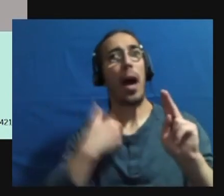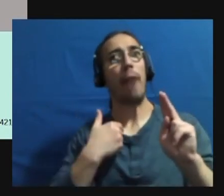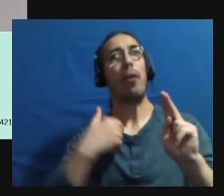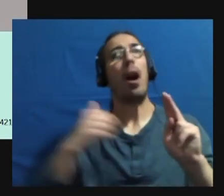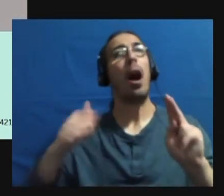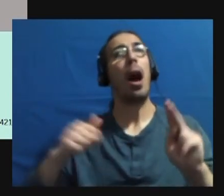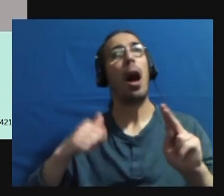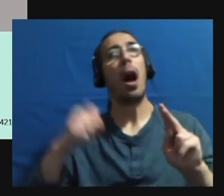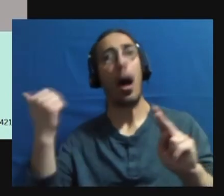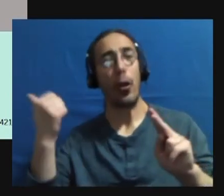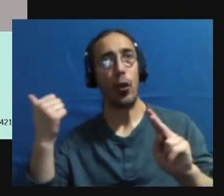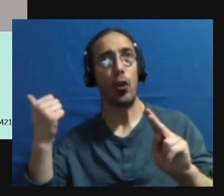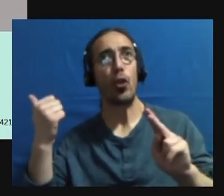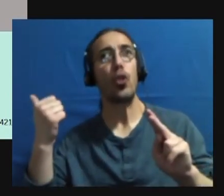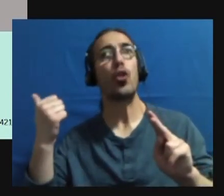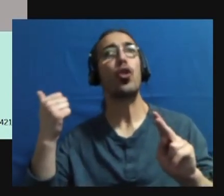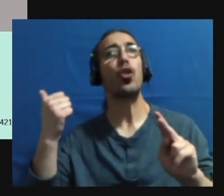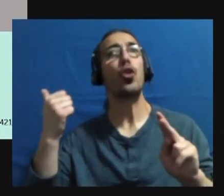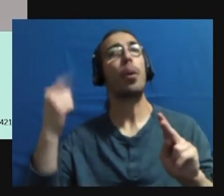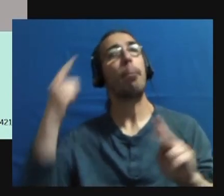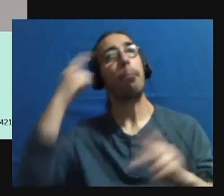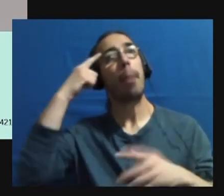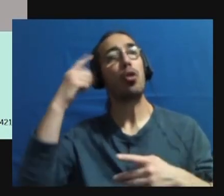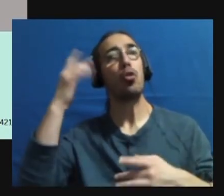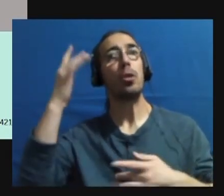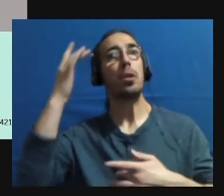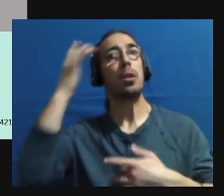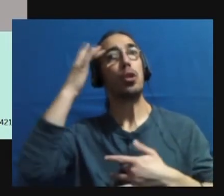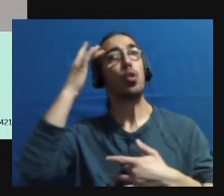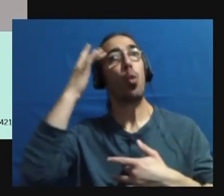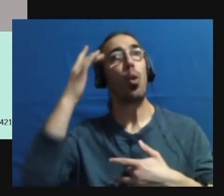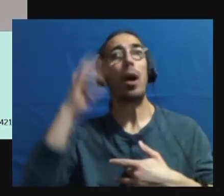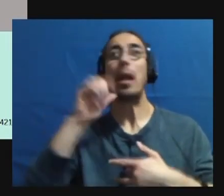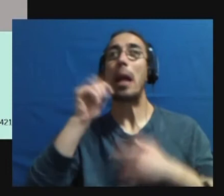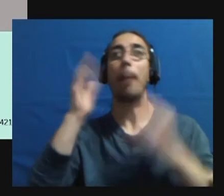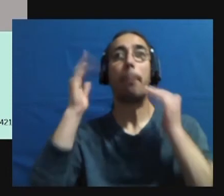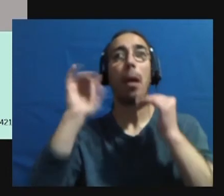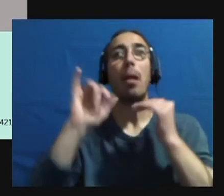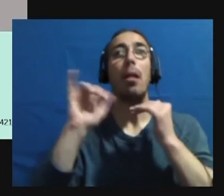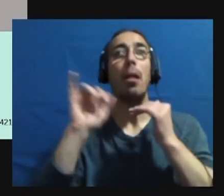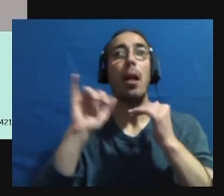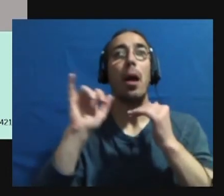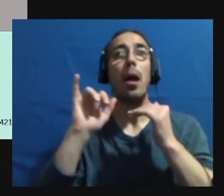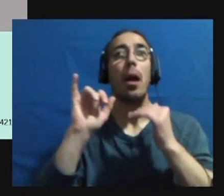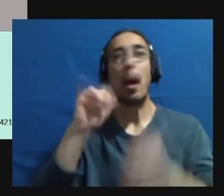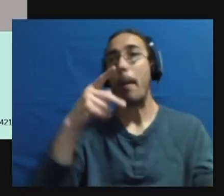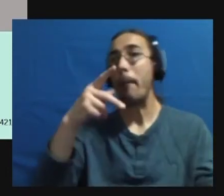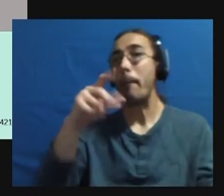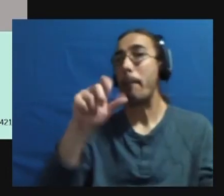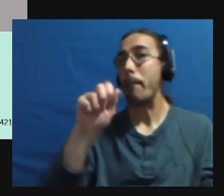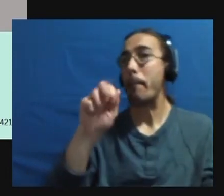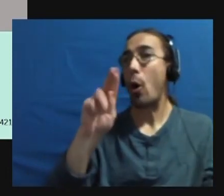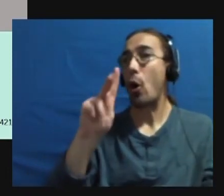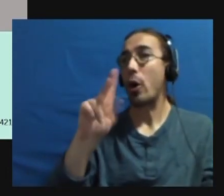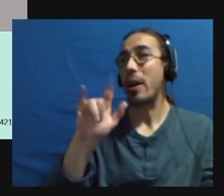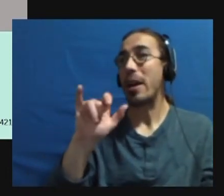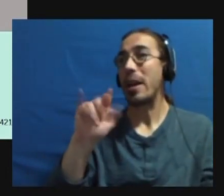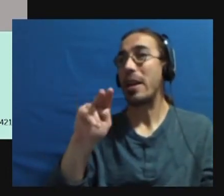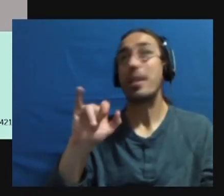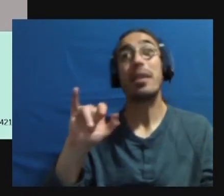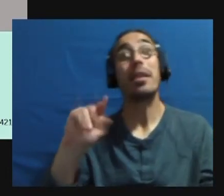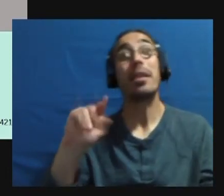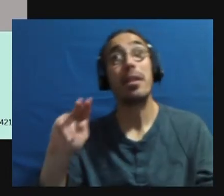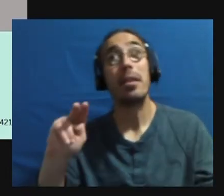planning disorders not being expected. So, for example, we used the example of Parkinson's and somebody not seeing it as